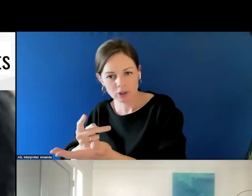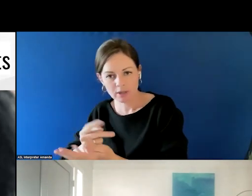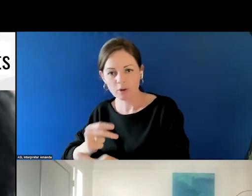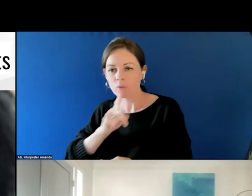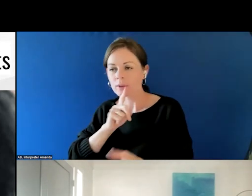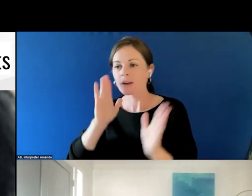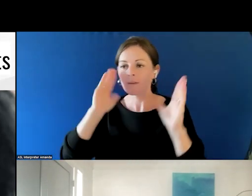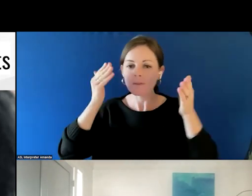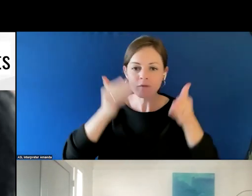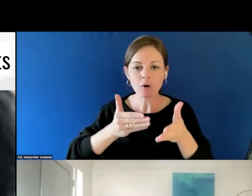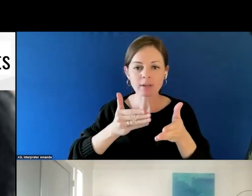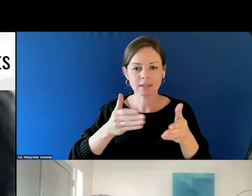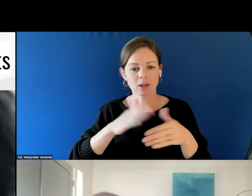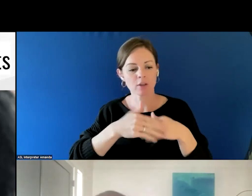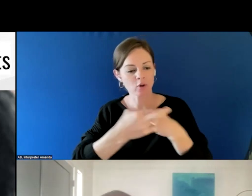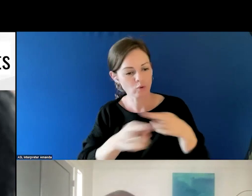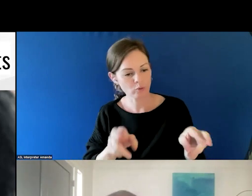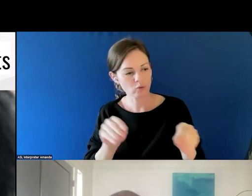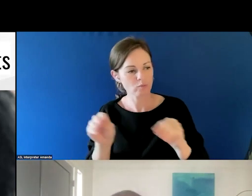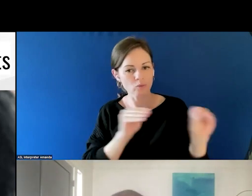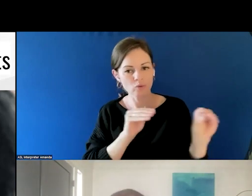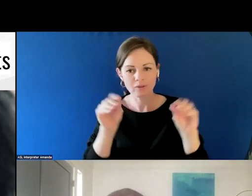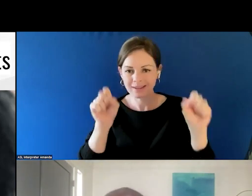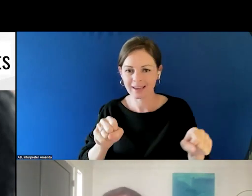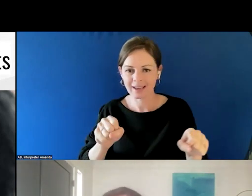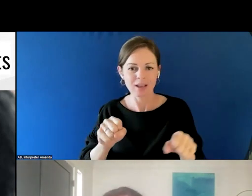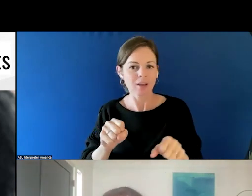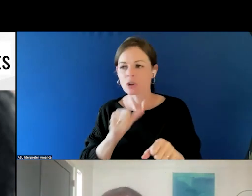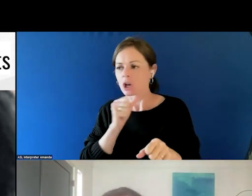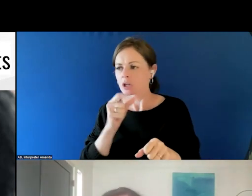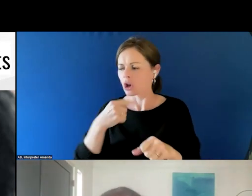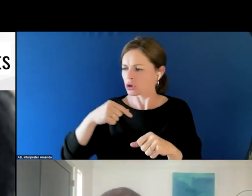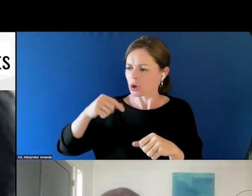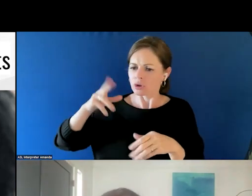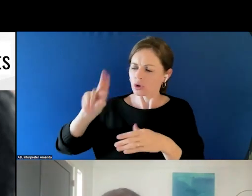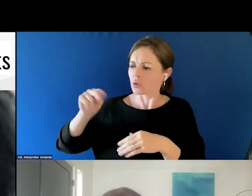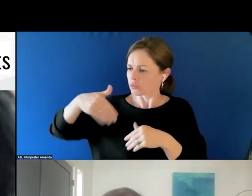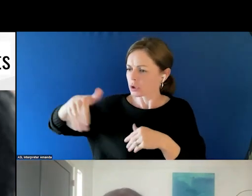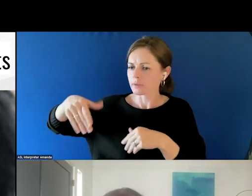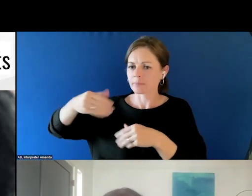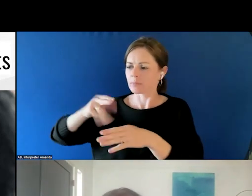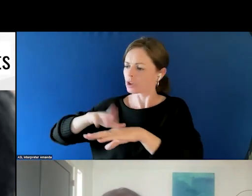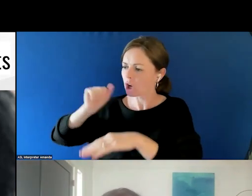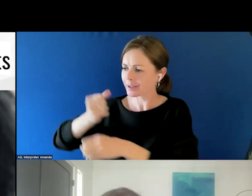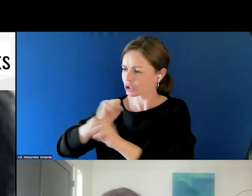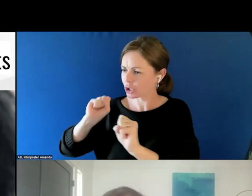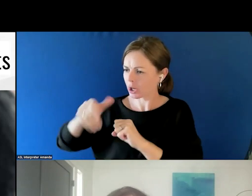system in a room where you're free to move about. Nobody's going to say, hey, get back there, I'm calling security. Instead, if you need